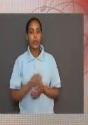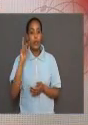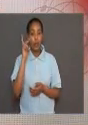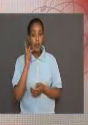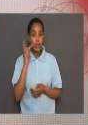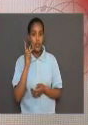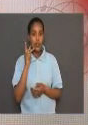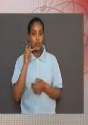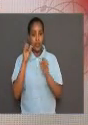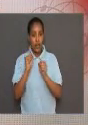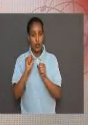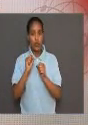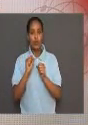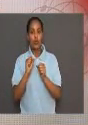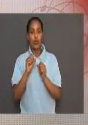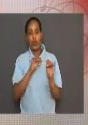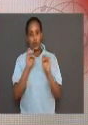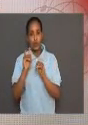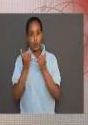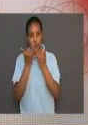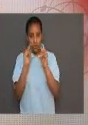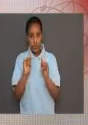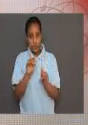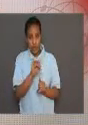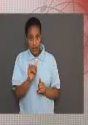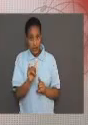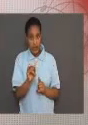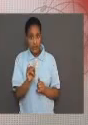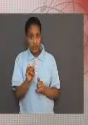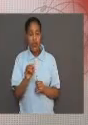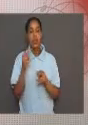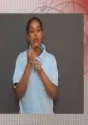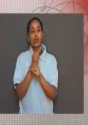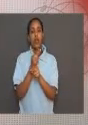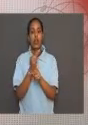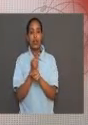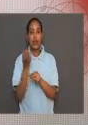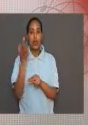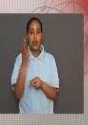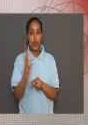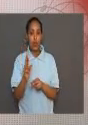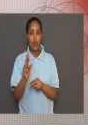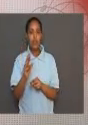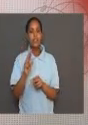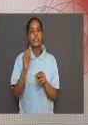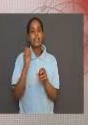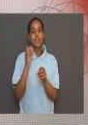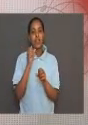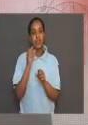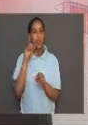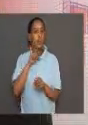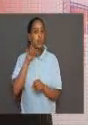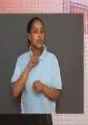Polymers can also be classified as natural or synthetic.